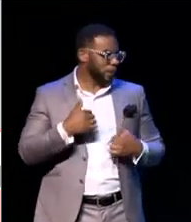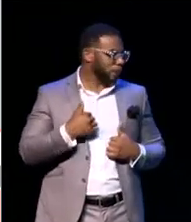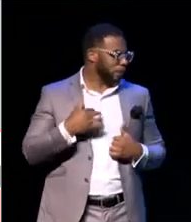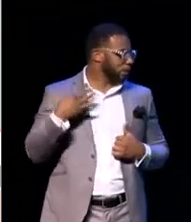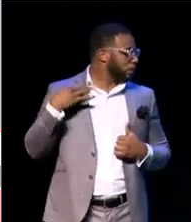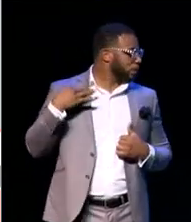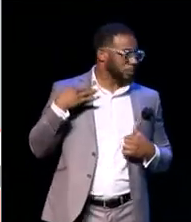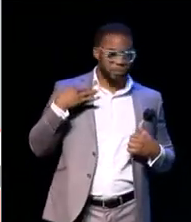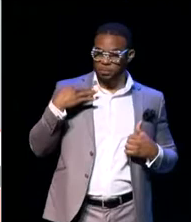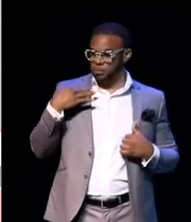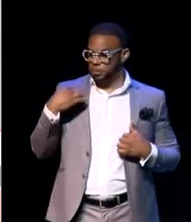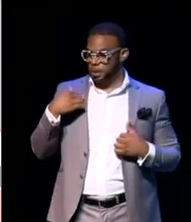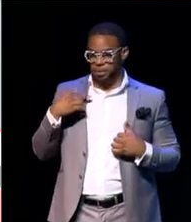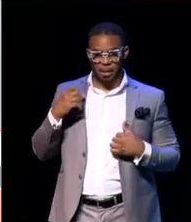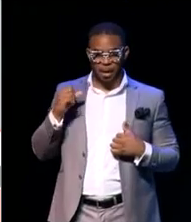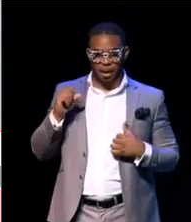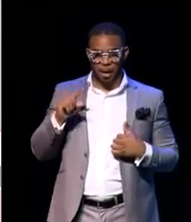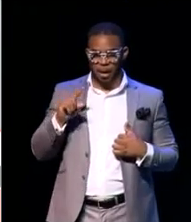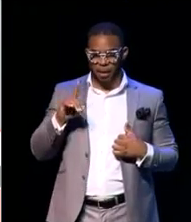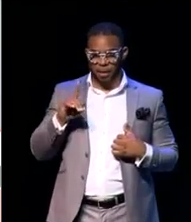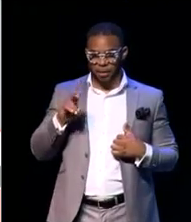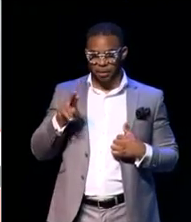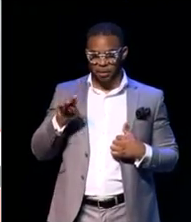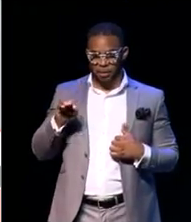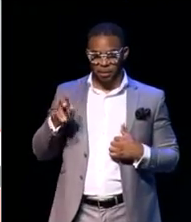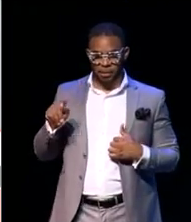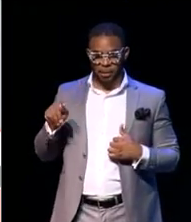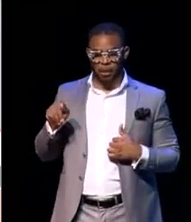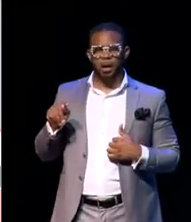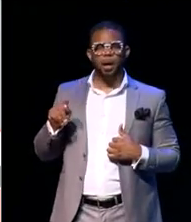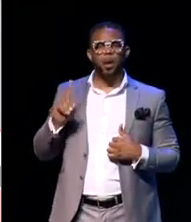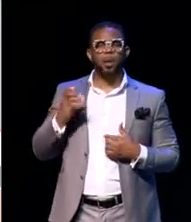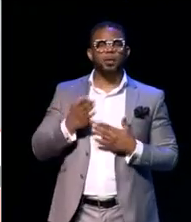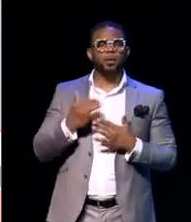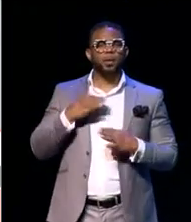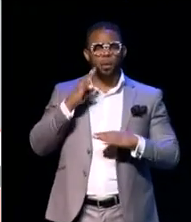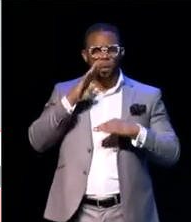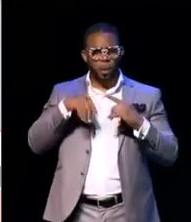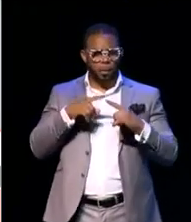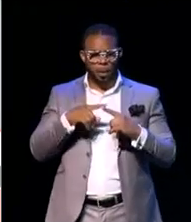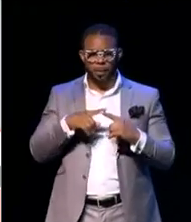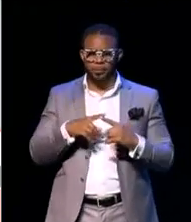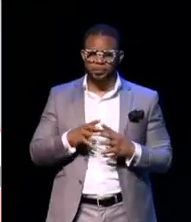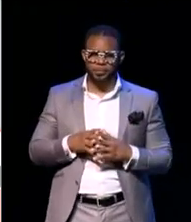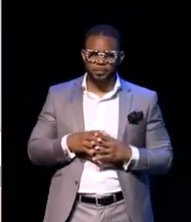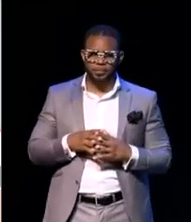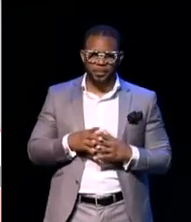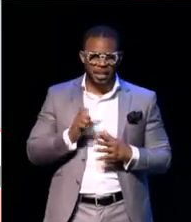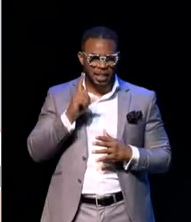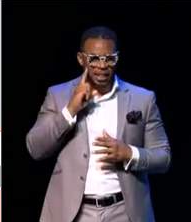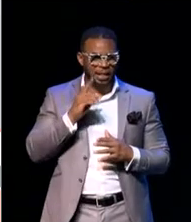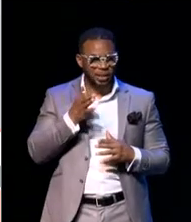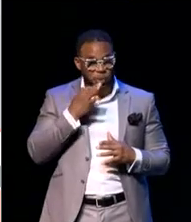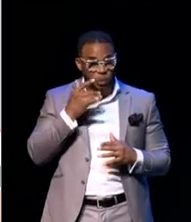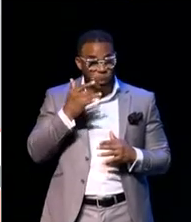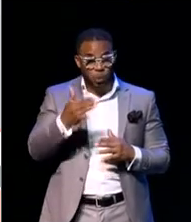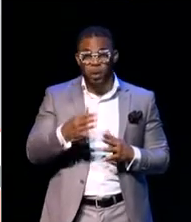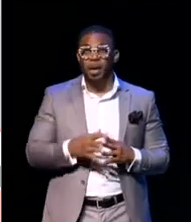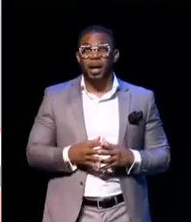to ask the expert, Dr. Nesbitt. One of the things we worry about, and I think